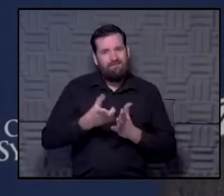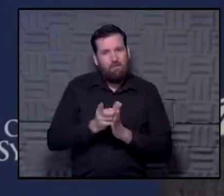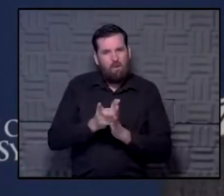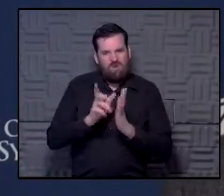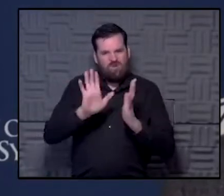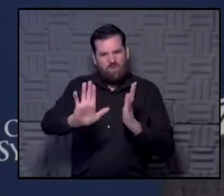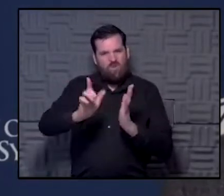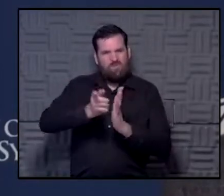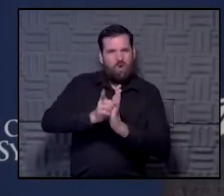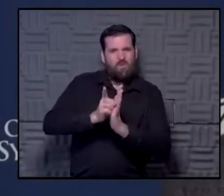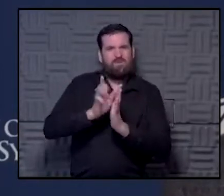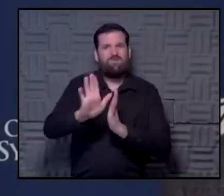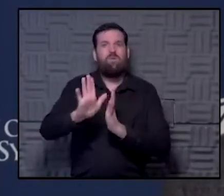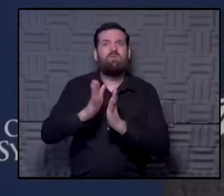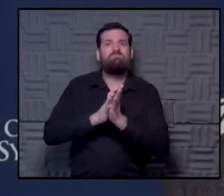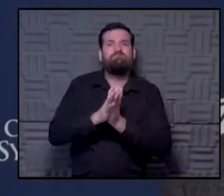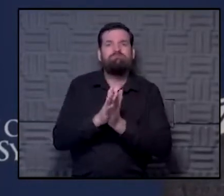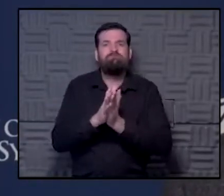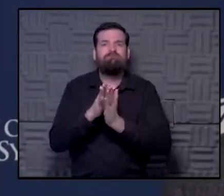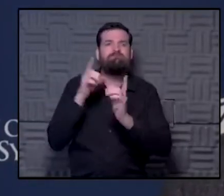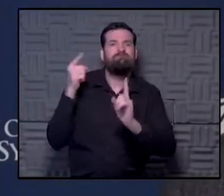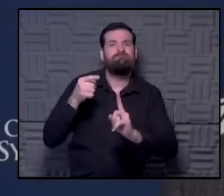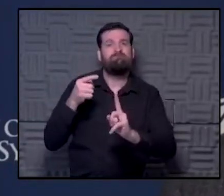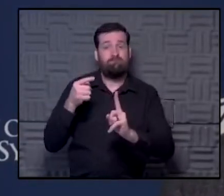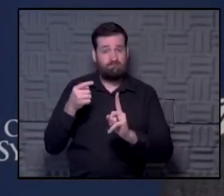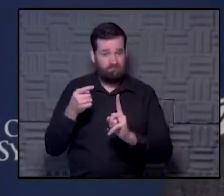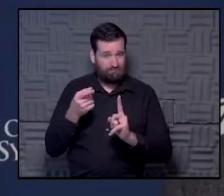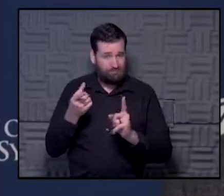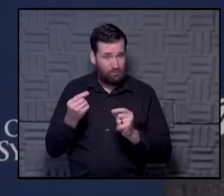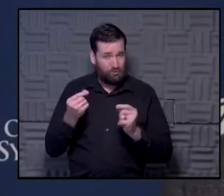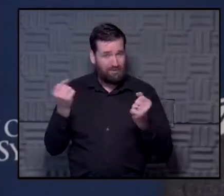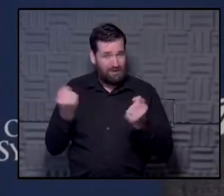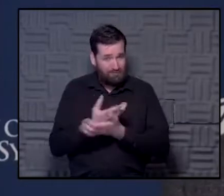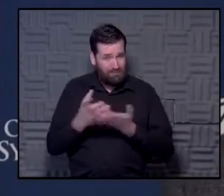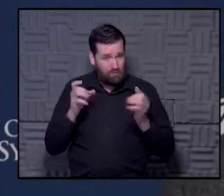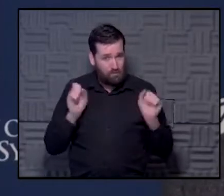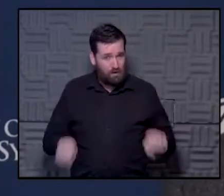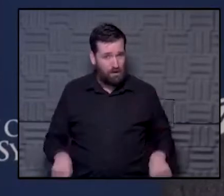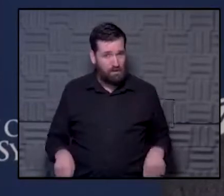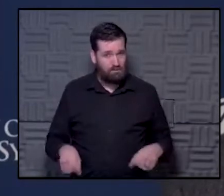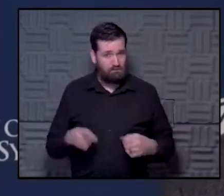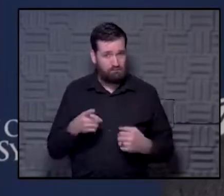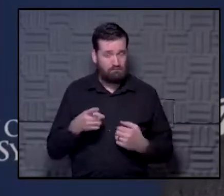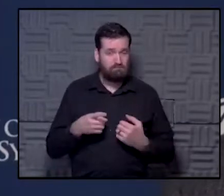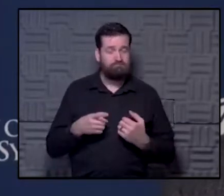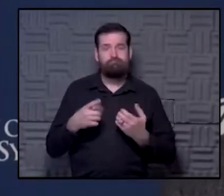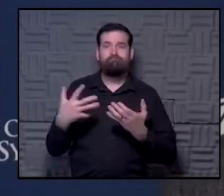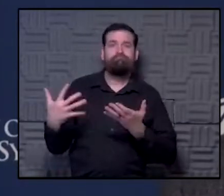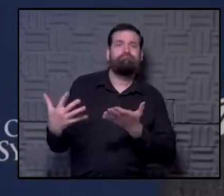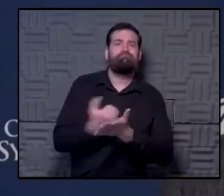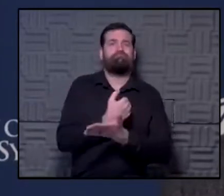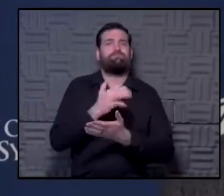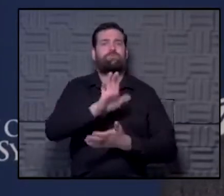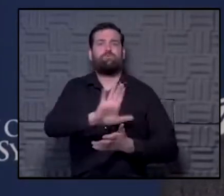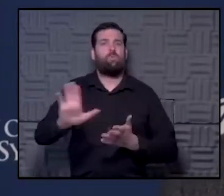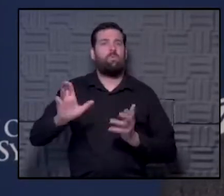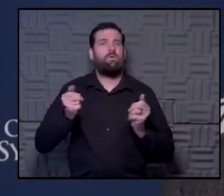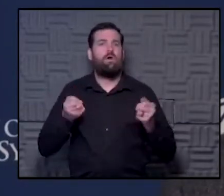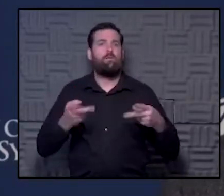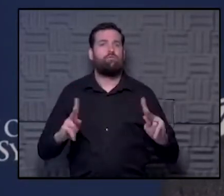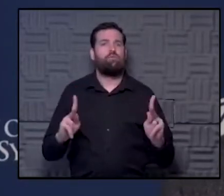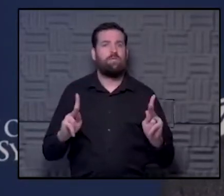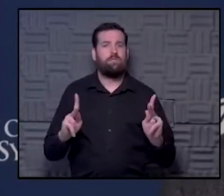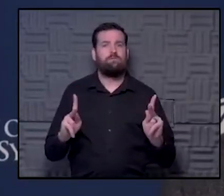so the drive here is to find, are you doing everything you can? Are you taking advantage of the opportunities